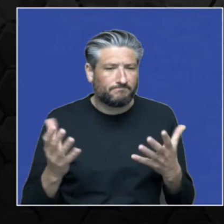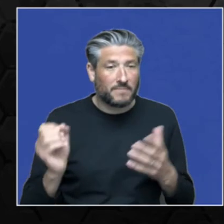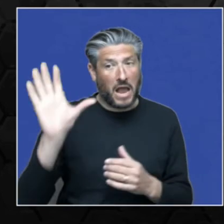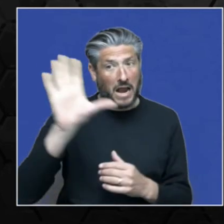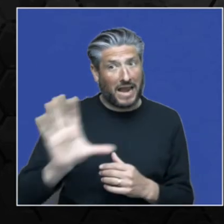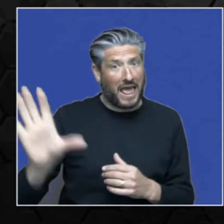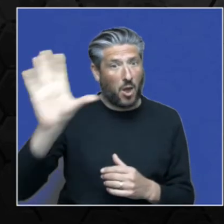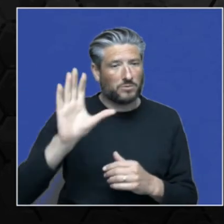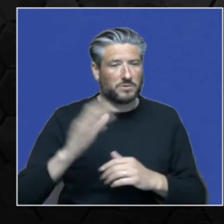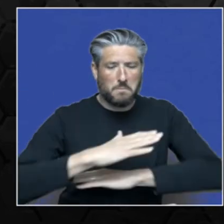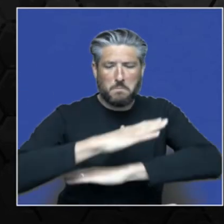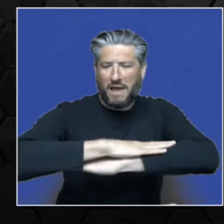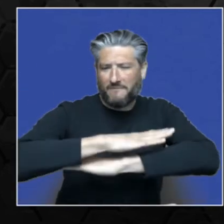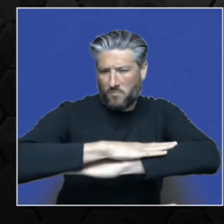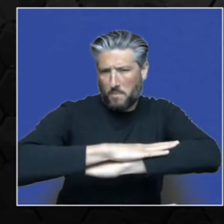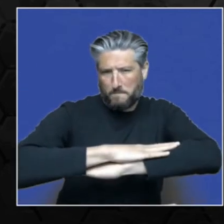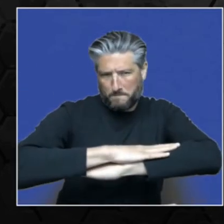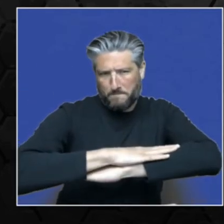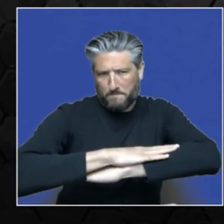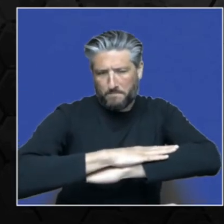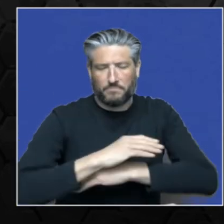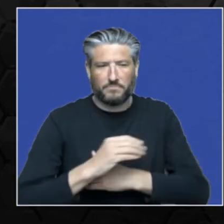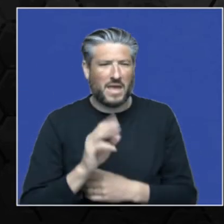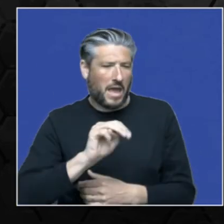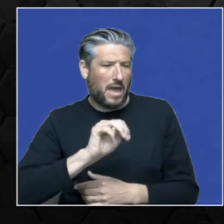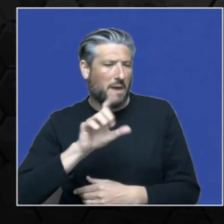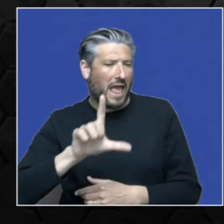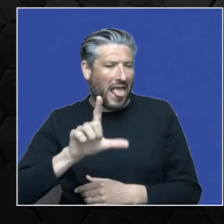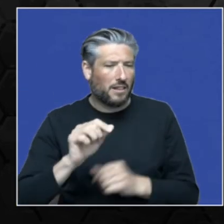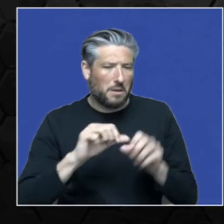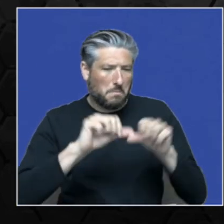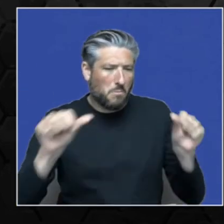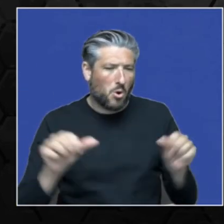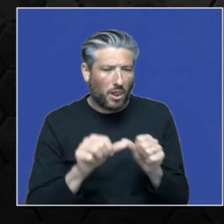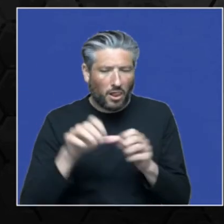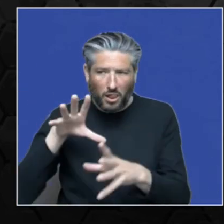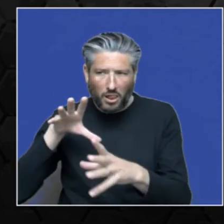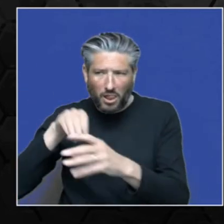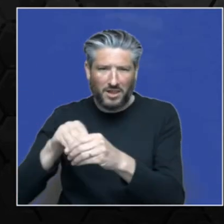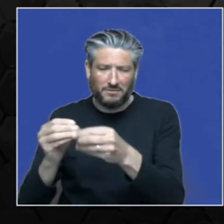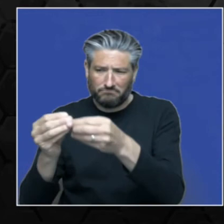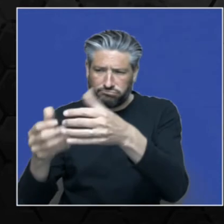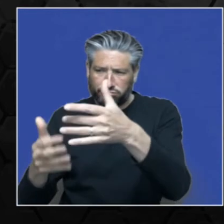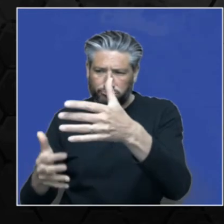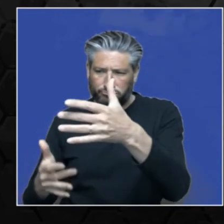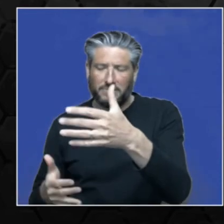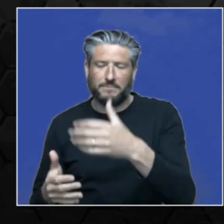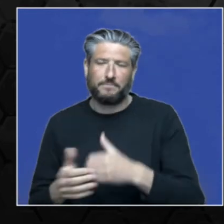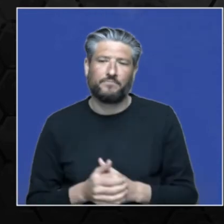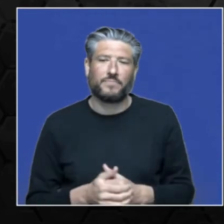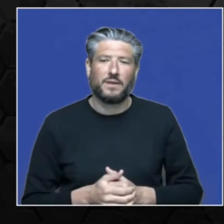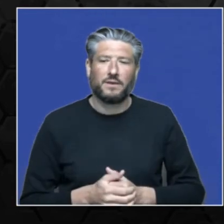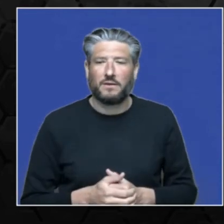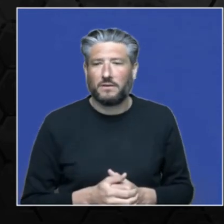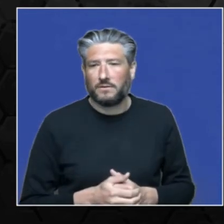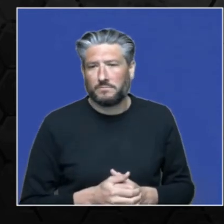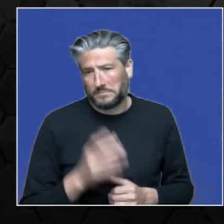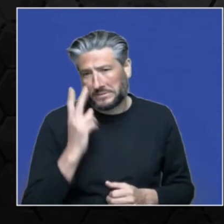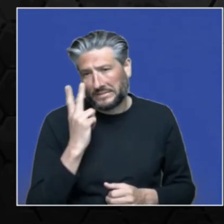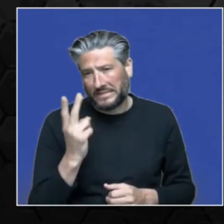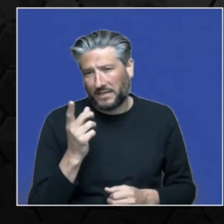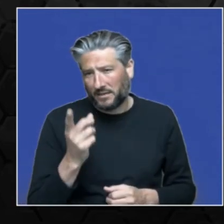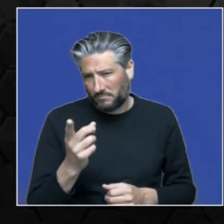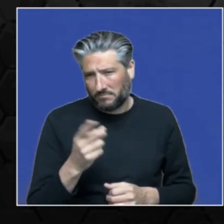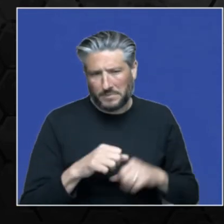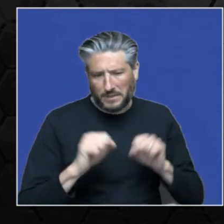machine learning models. Azure Machine Learning provides the following features and capabilities. Automated machine learning.